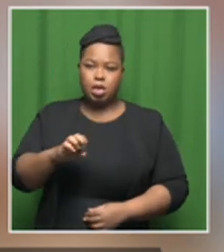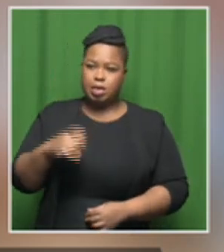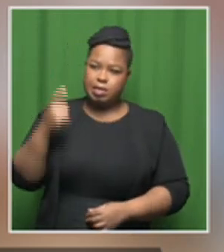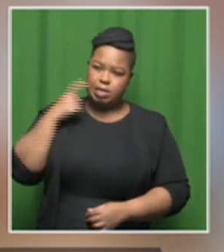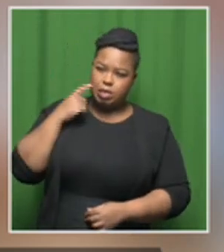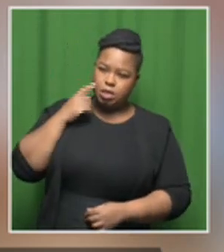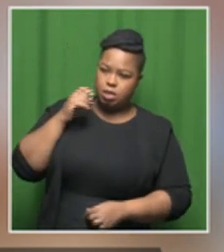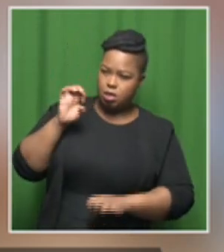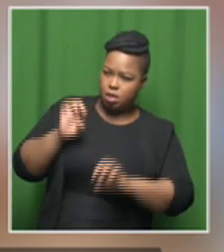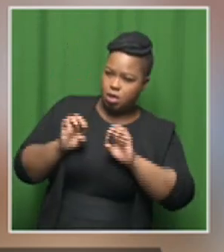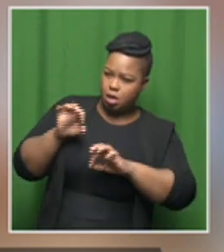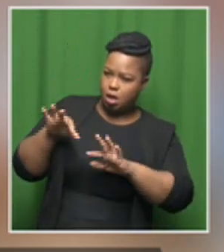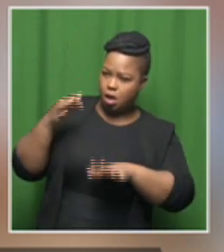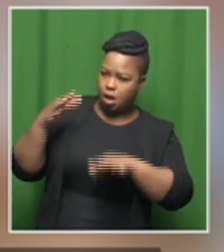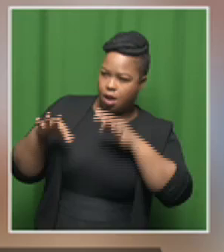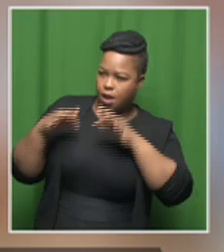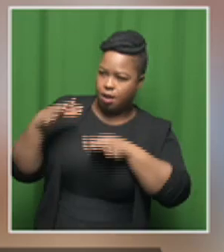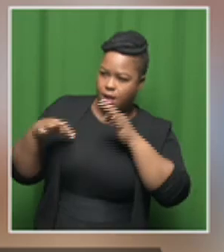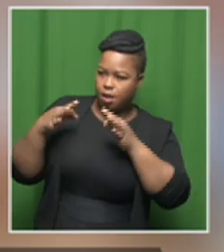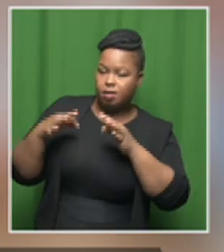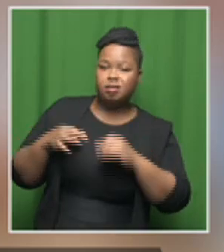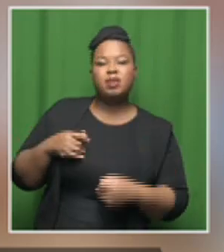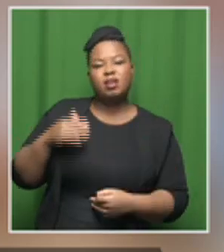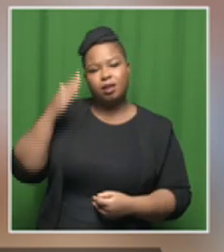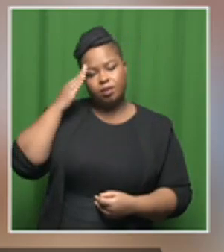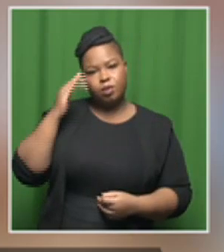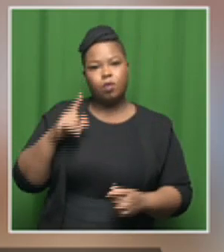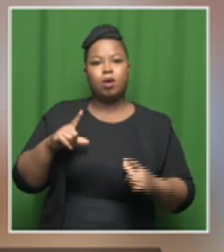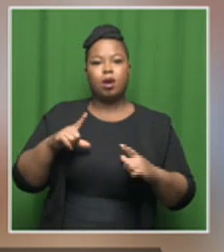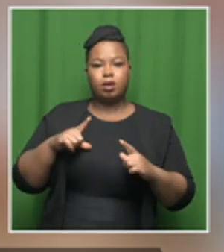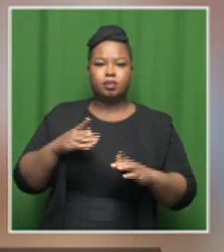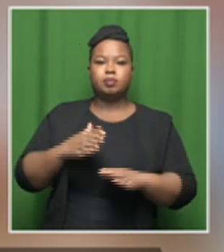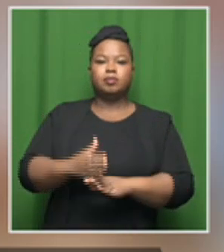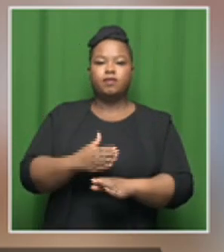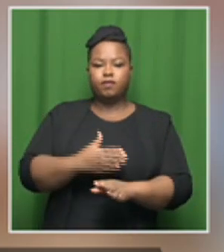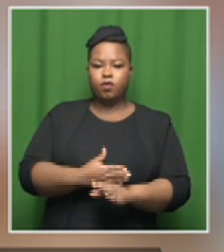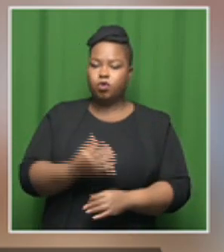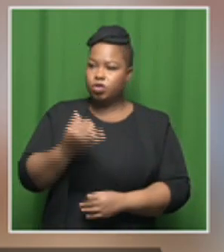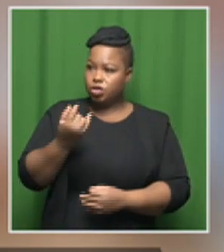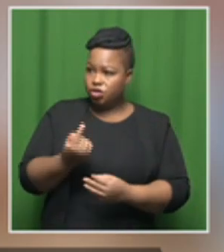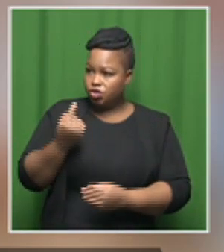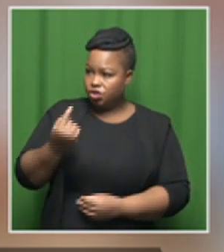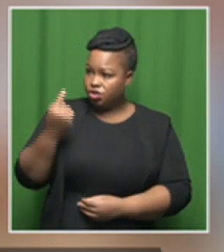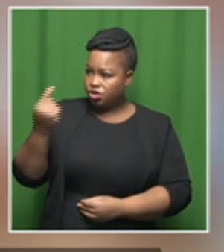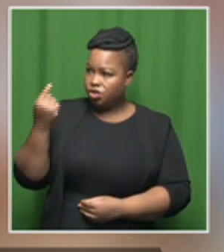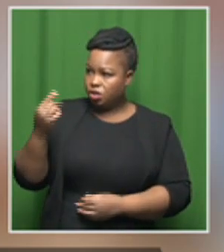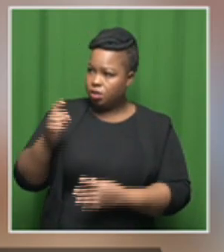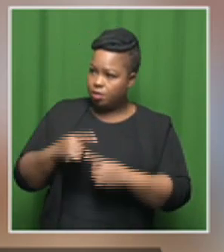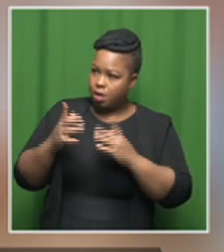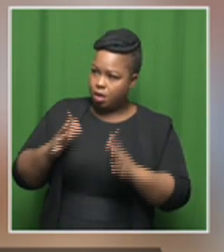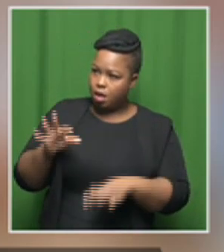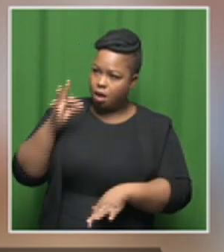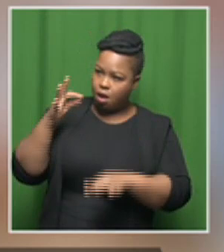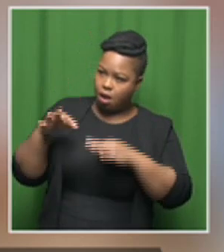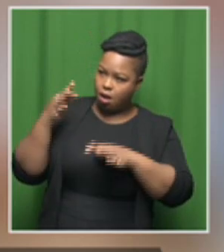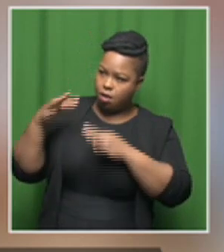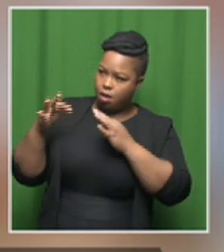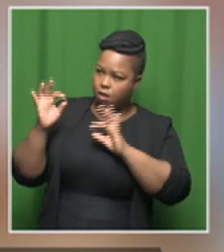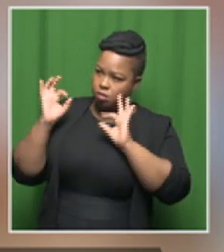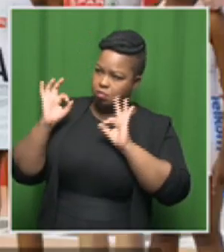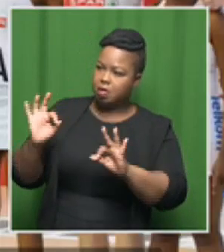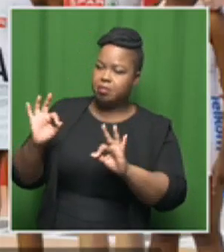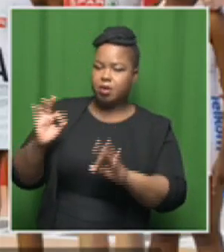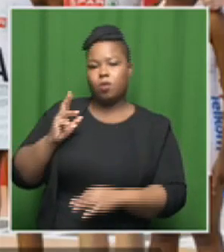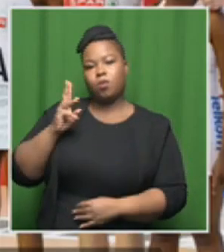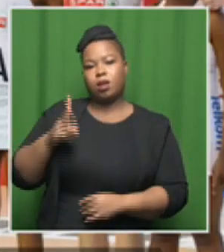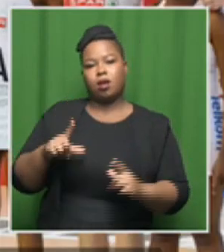And for sure, she'll go into that game, every and each player being analyzed up to the T.